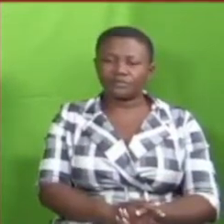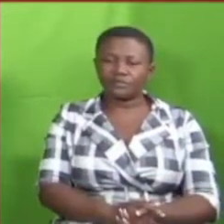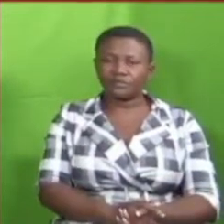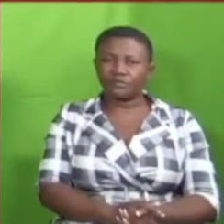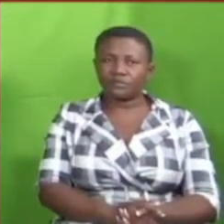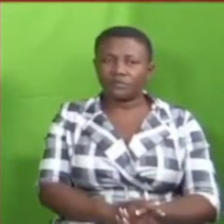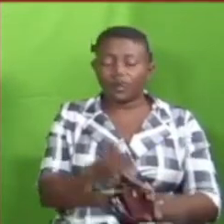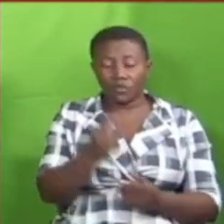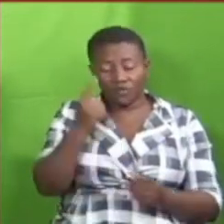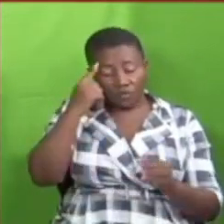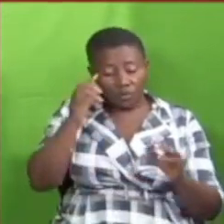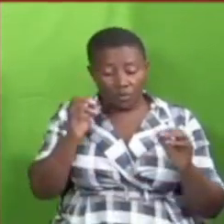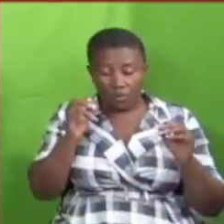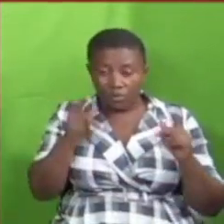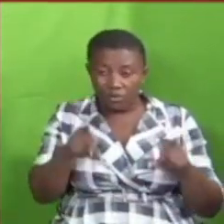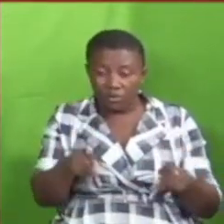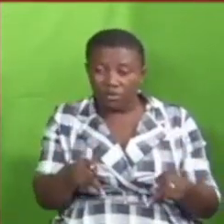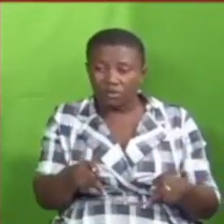for the opportunity to